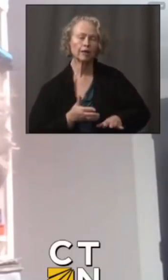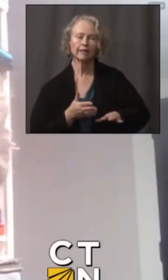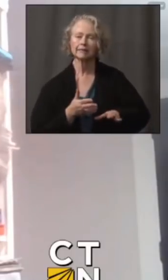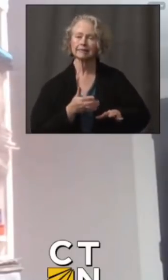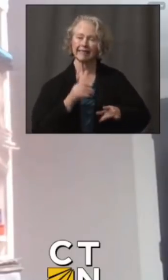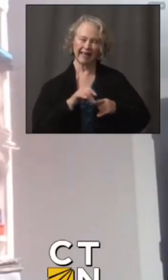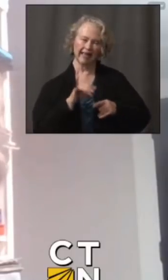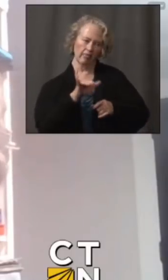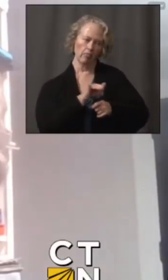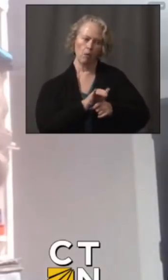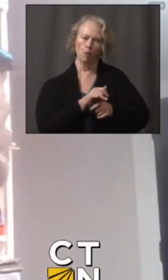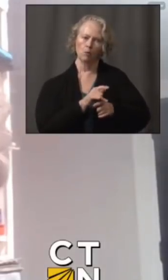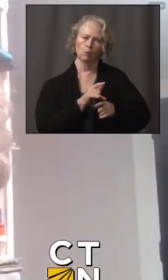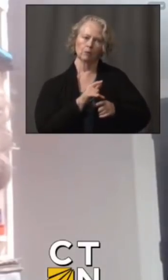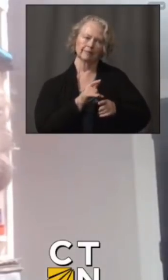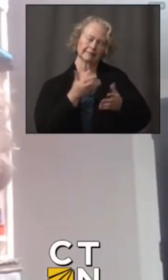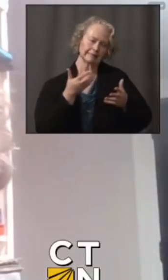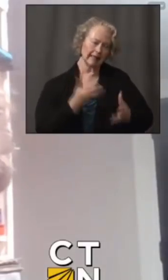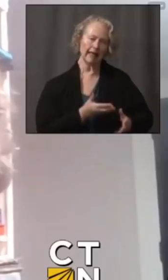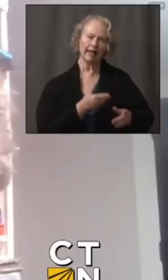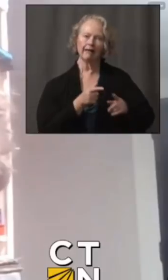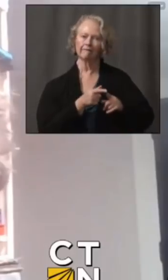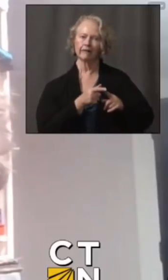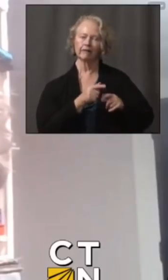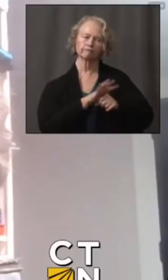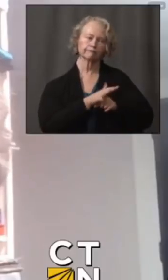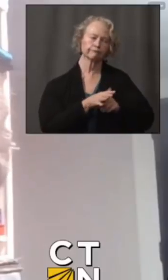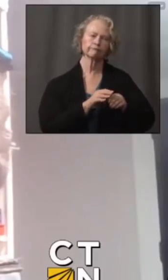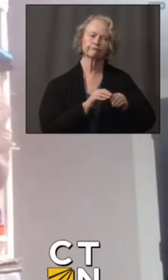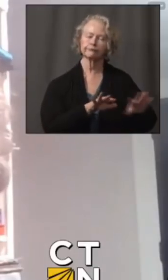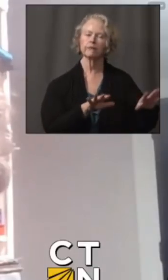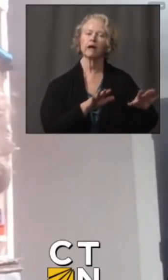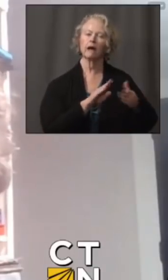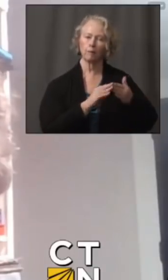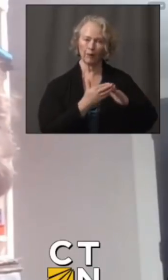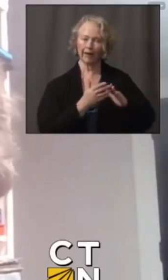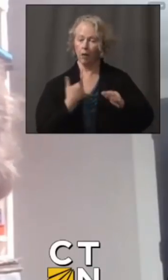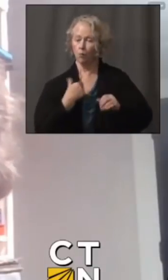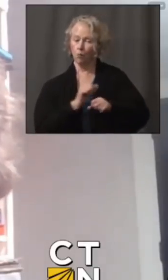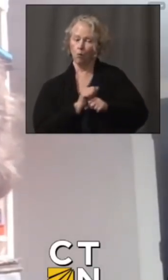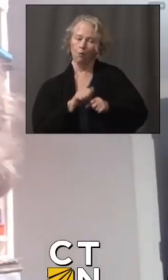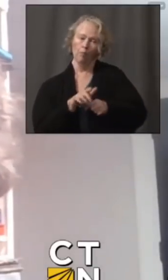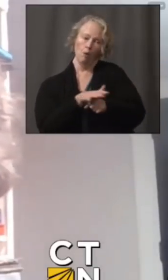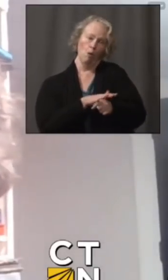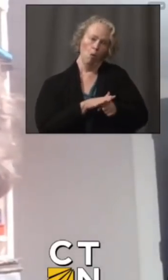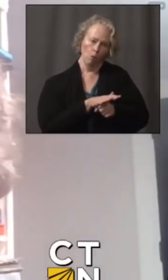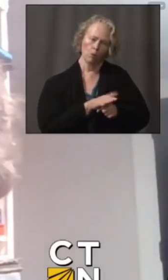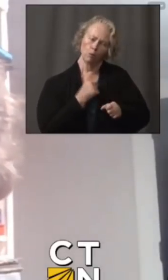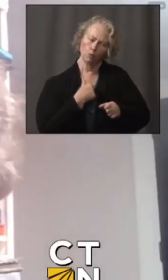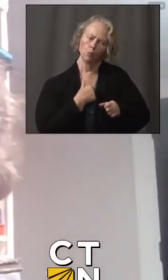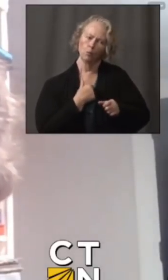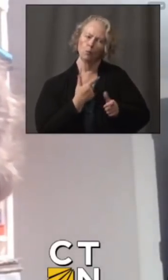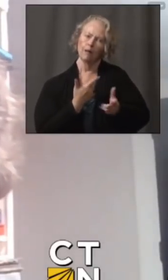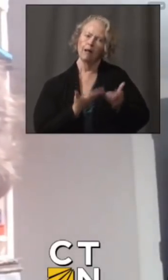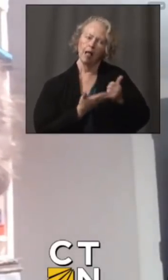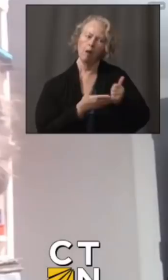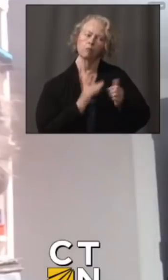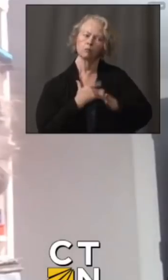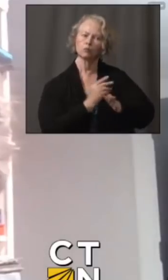communities. And we're working really closely with our local health departments to make sure that we share the burden with them on the contact